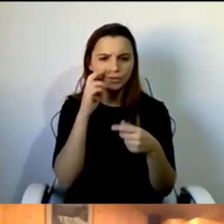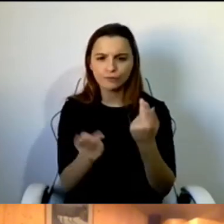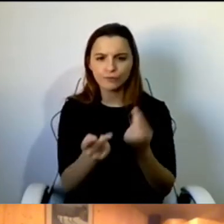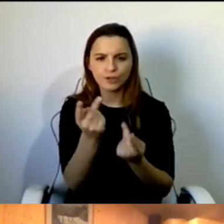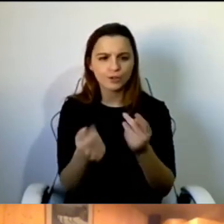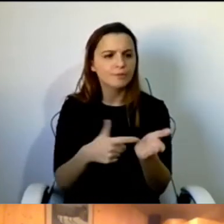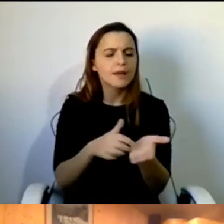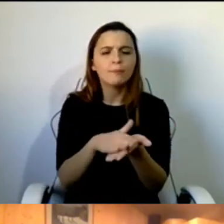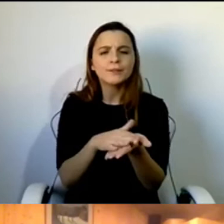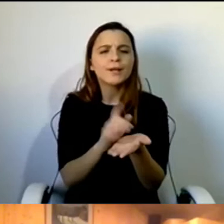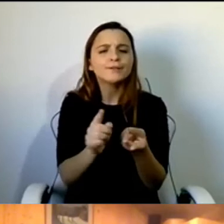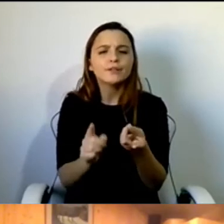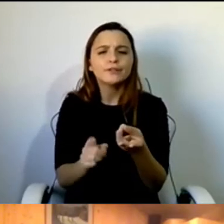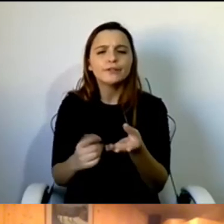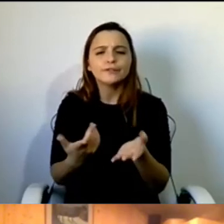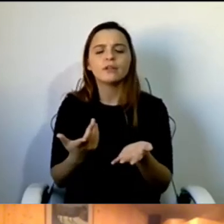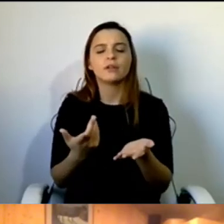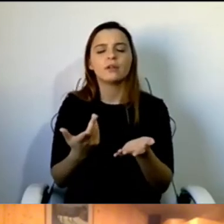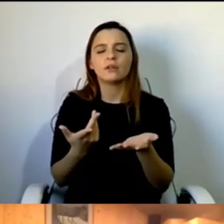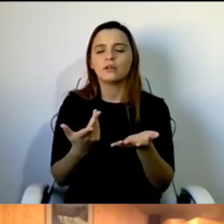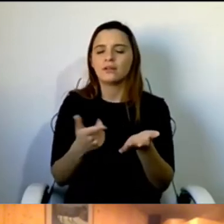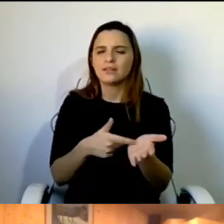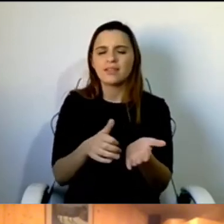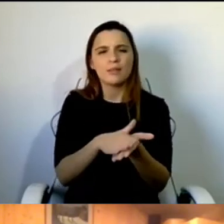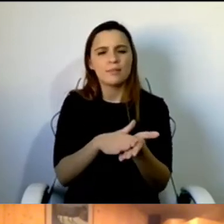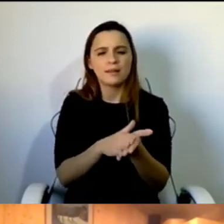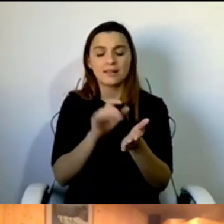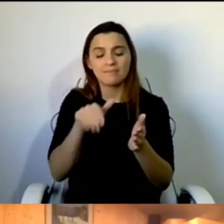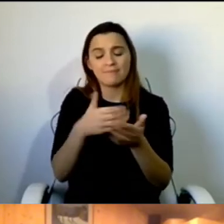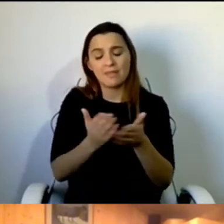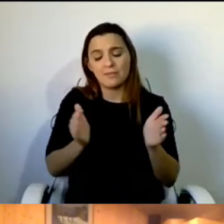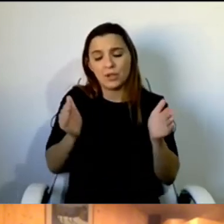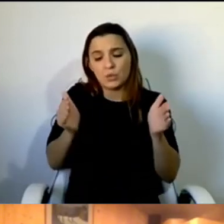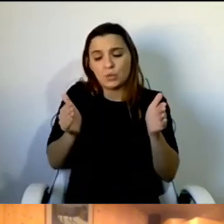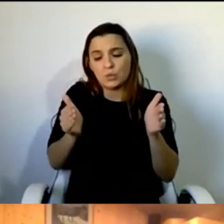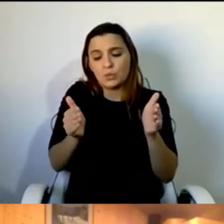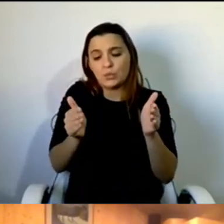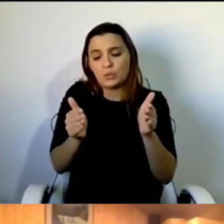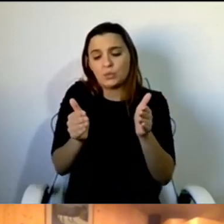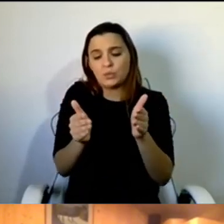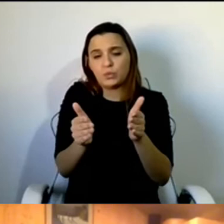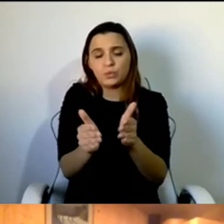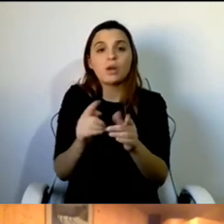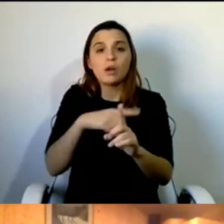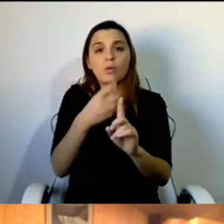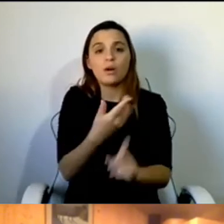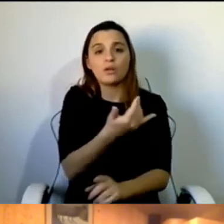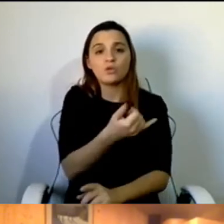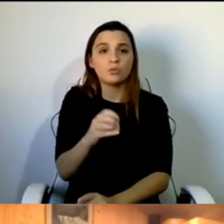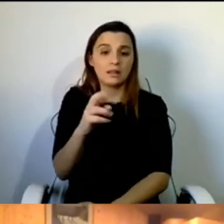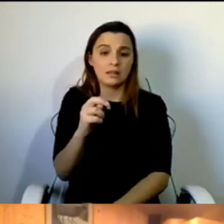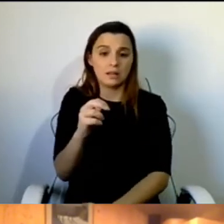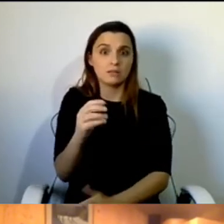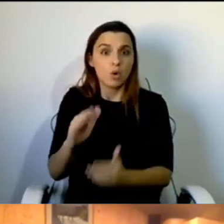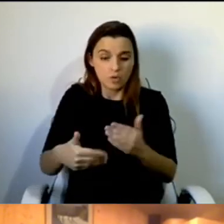smaller. I was reassessed the last time, 2013, and they had a backlog in Stockholm. So